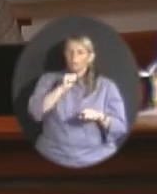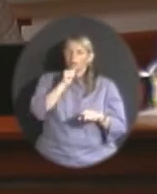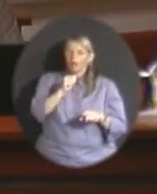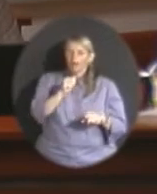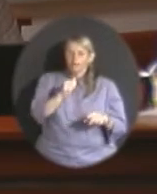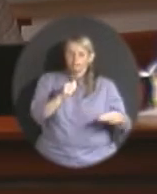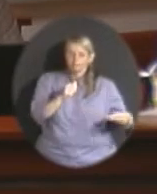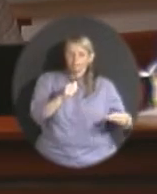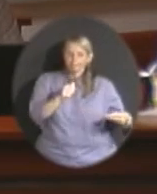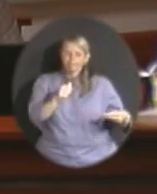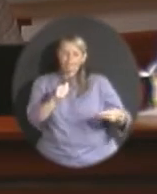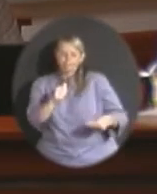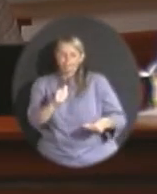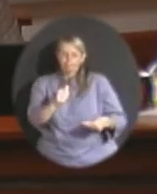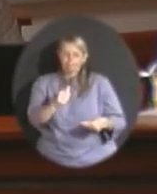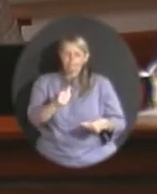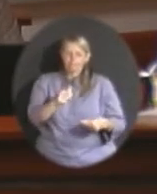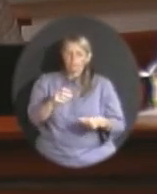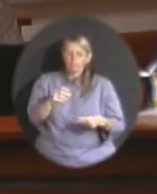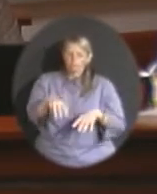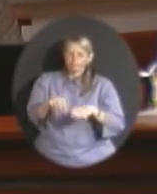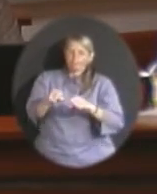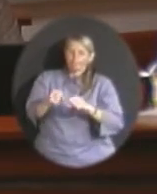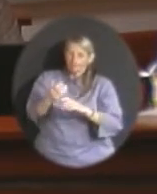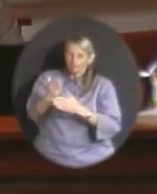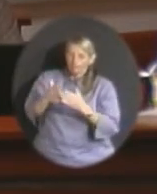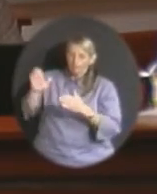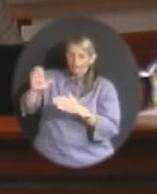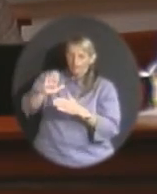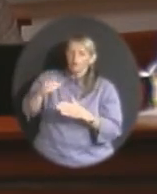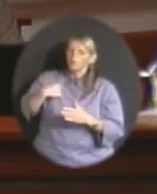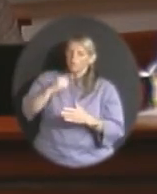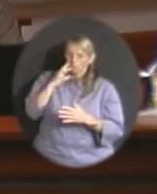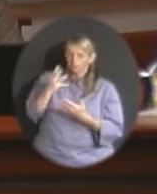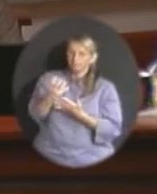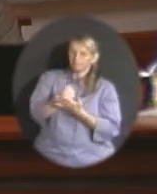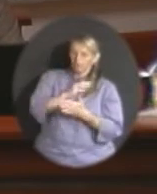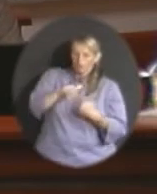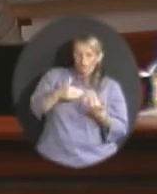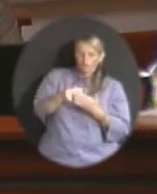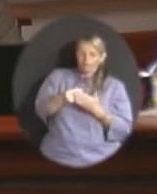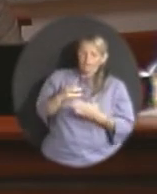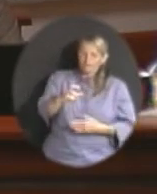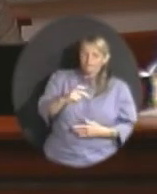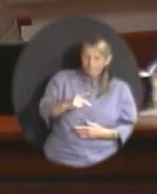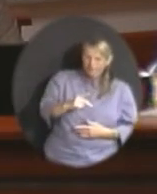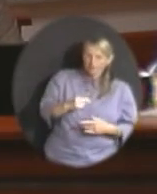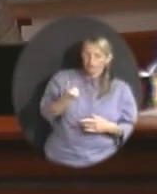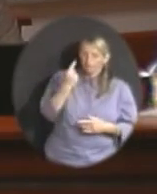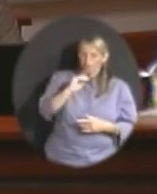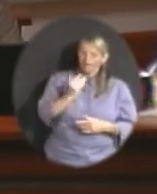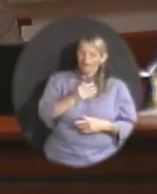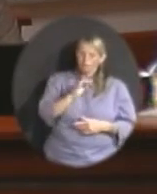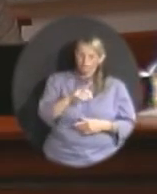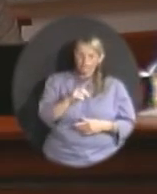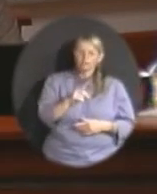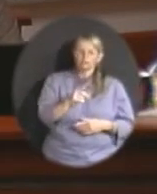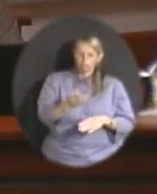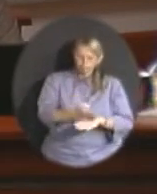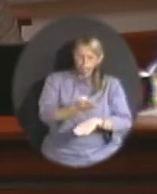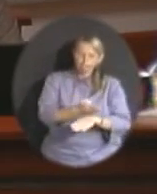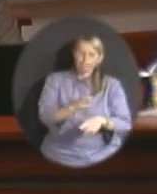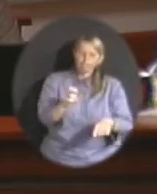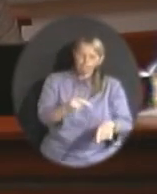Mid-America's home schedule. We are recouping all of the costs that it will take to put the field back in shape to remarket for the high school game